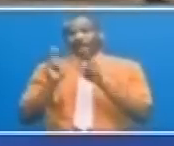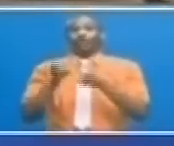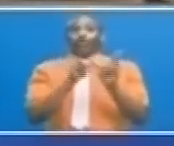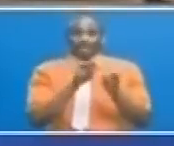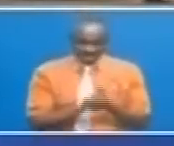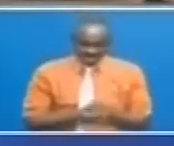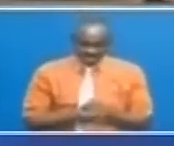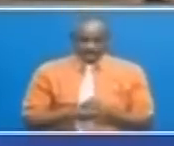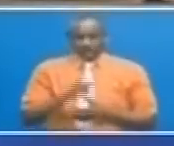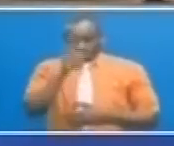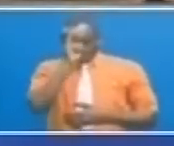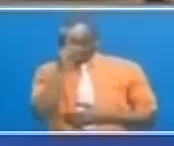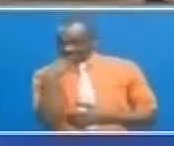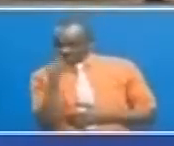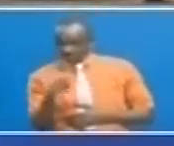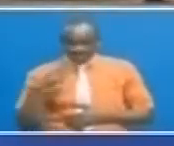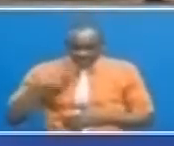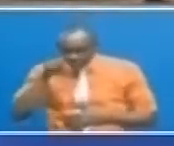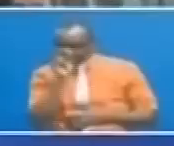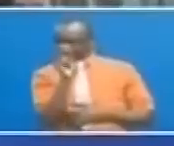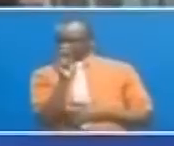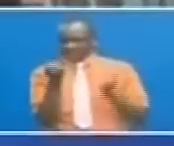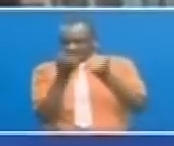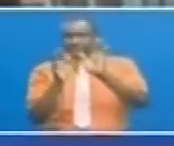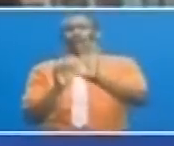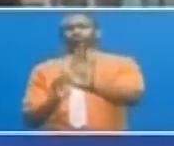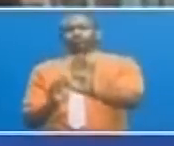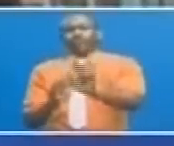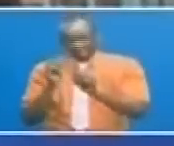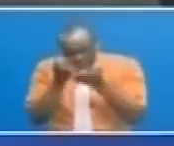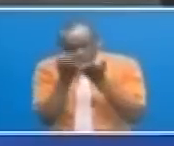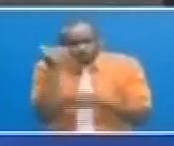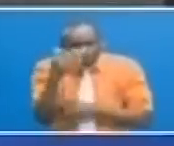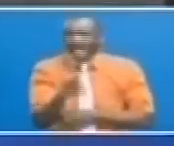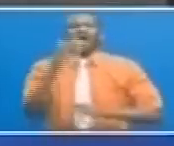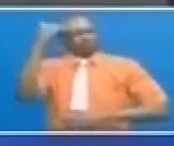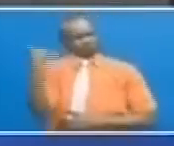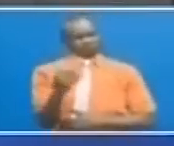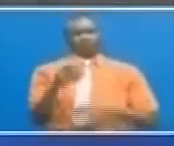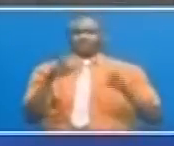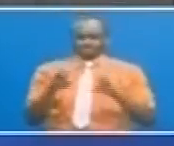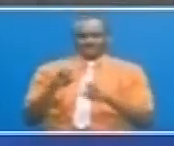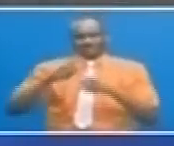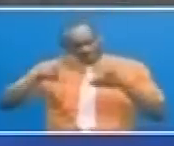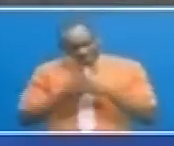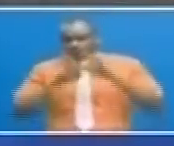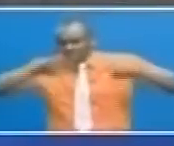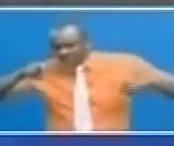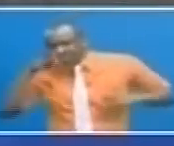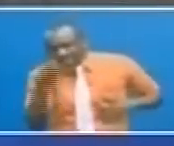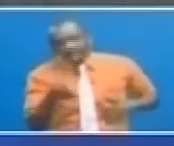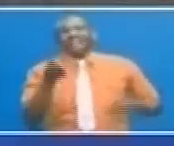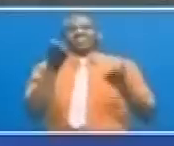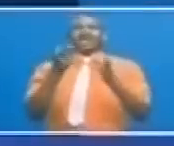Kenyan elite police squad in a sting operation seized the vessel the moment it docked at the Mombasa port, and its inspection revealed the ship